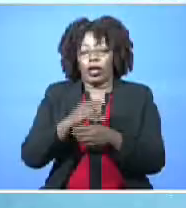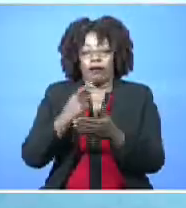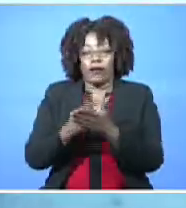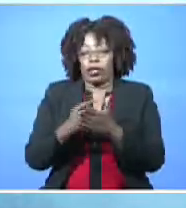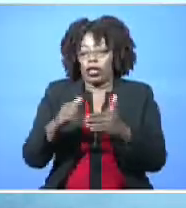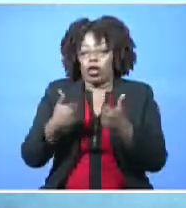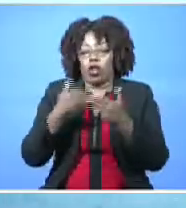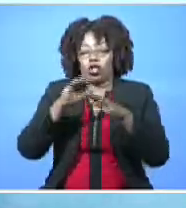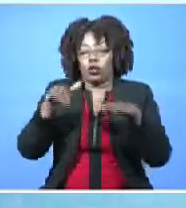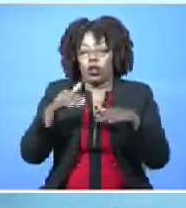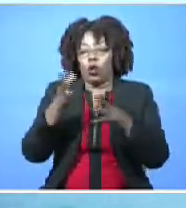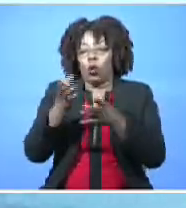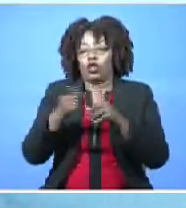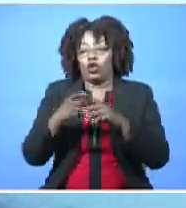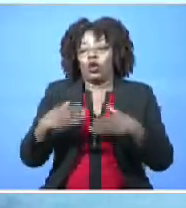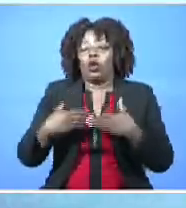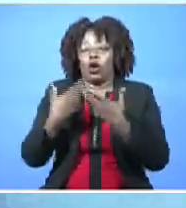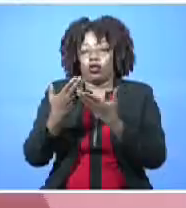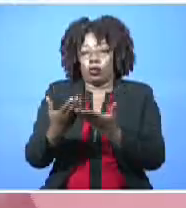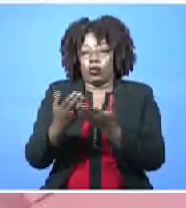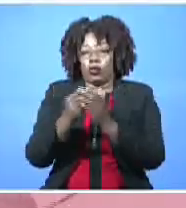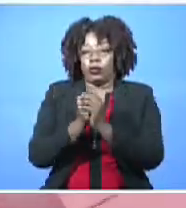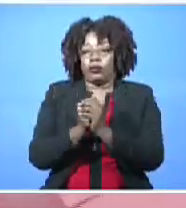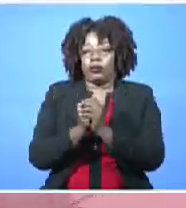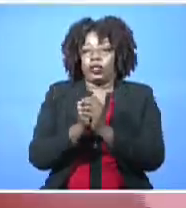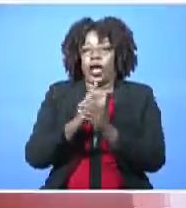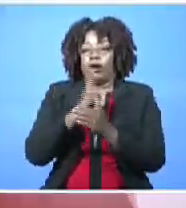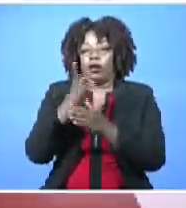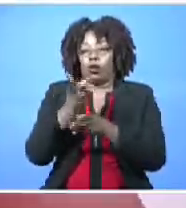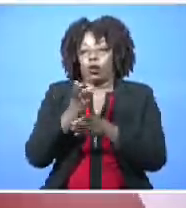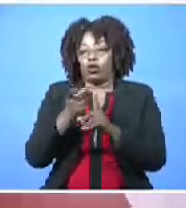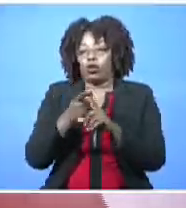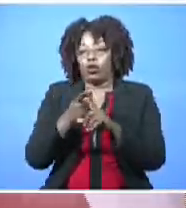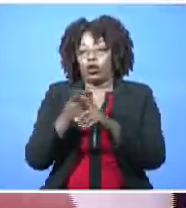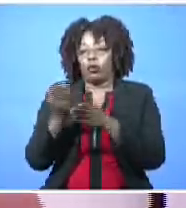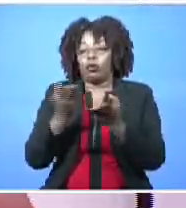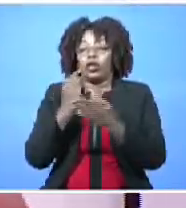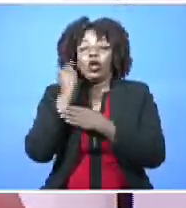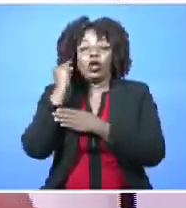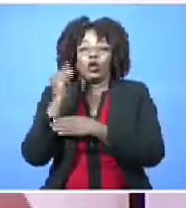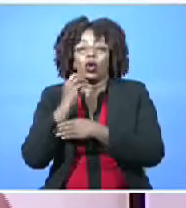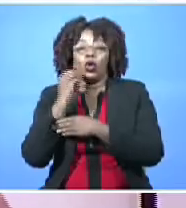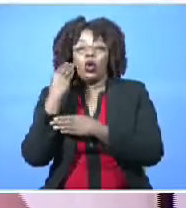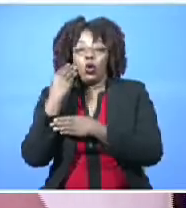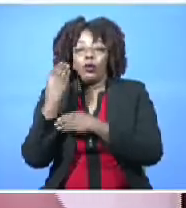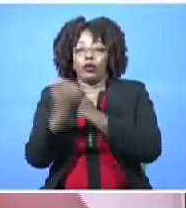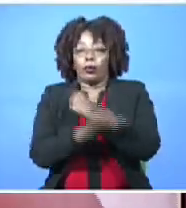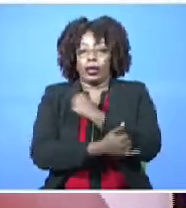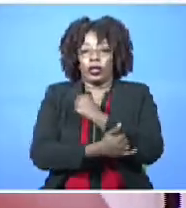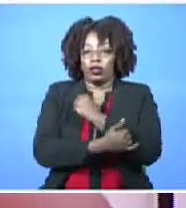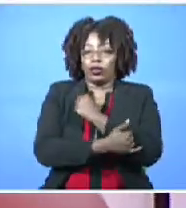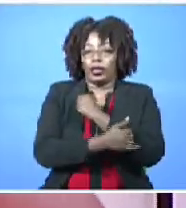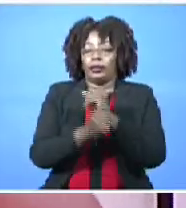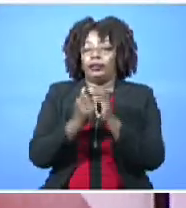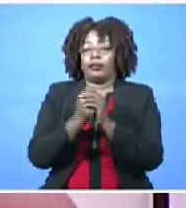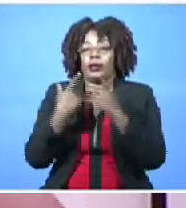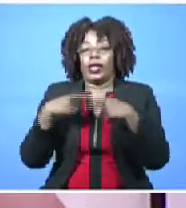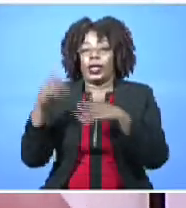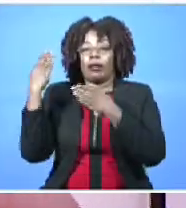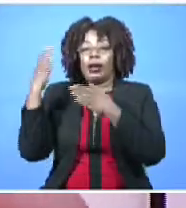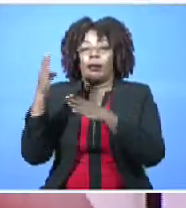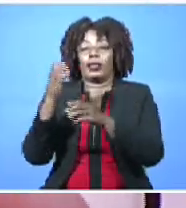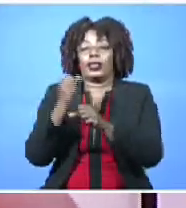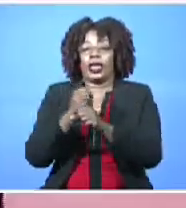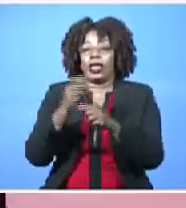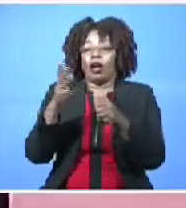young swimmers want to contribute to the medal haul. I want to bring gold home for my country and let the Bahamas get